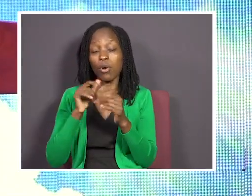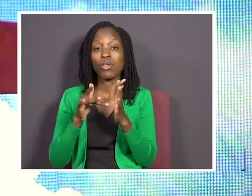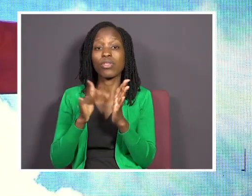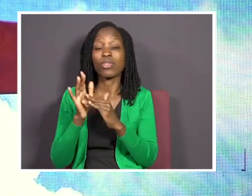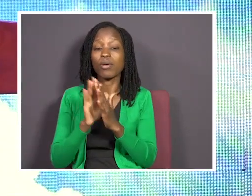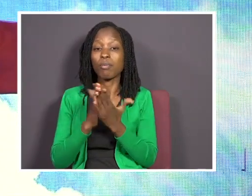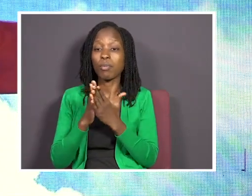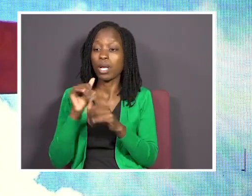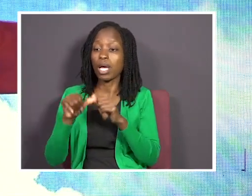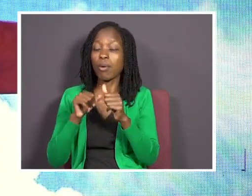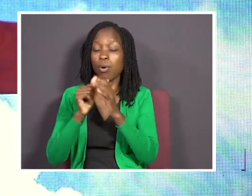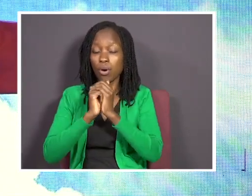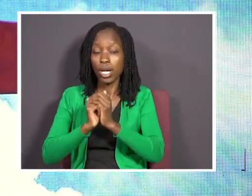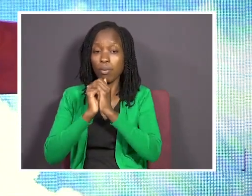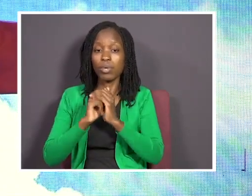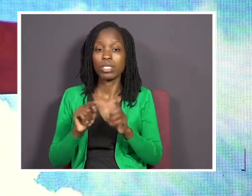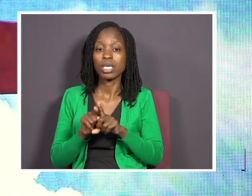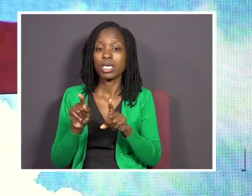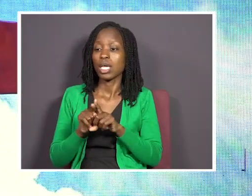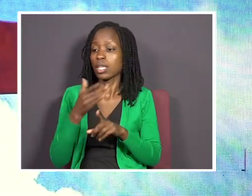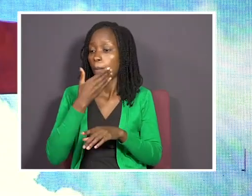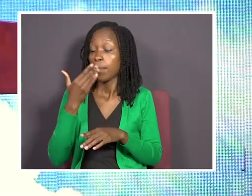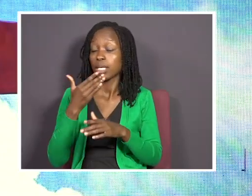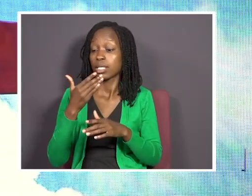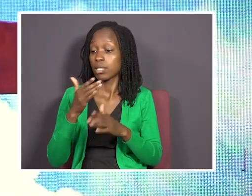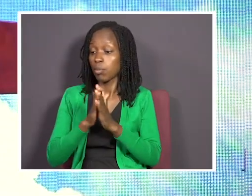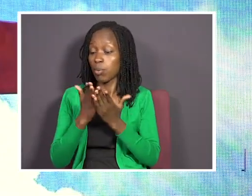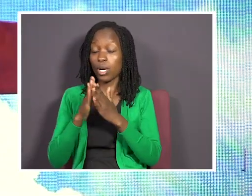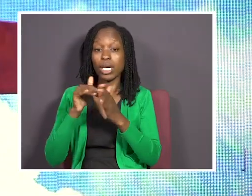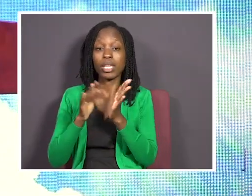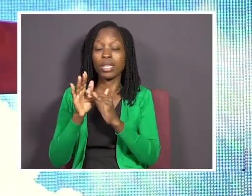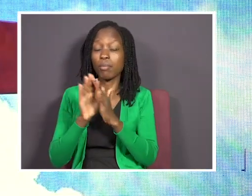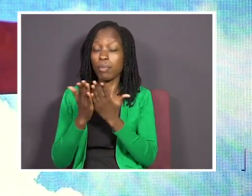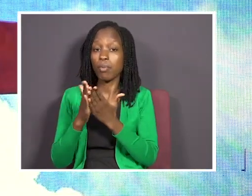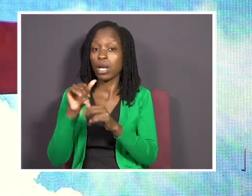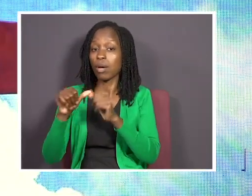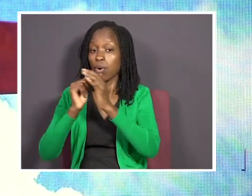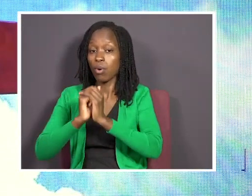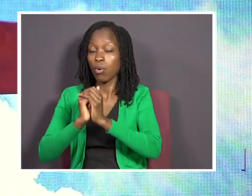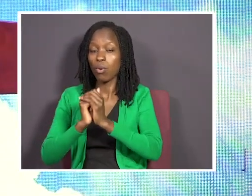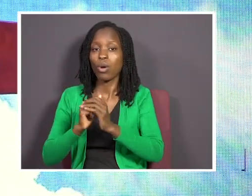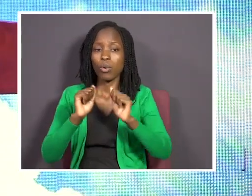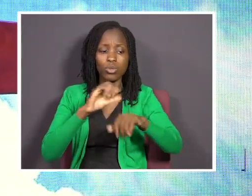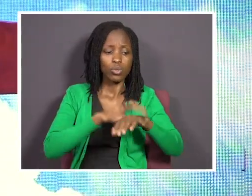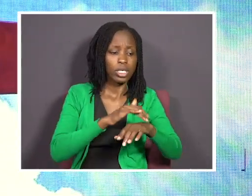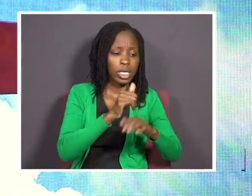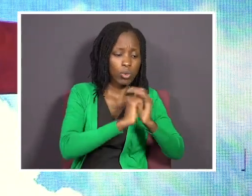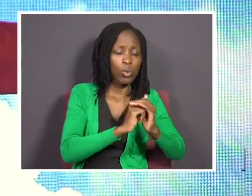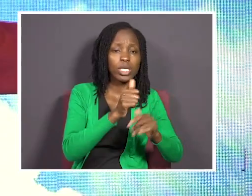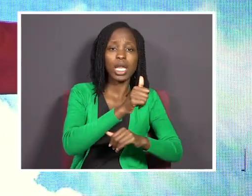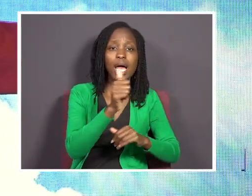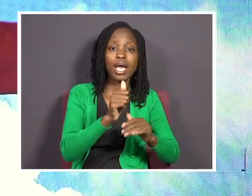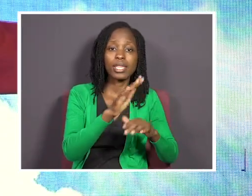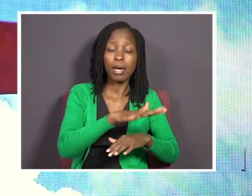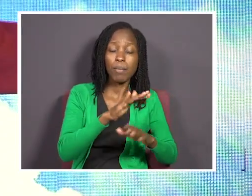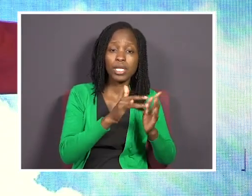scriptures on adoration. And the richest book in the Bible You know, it will be found in many other places. Like I